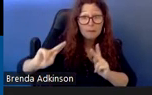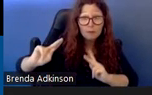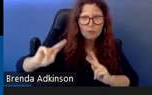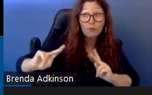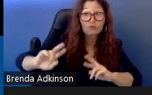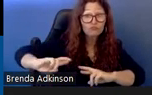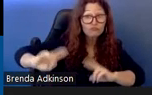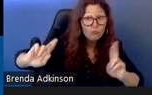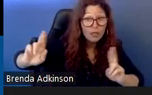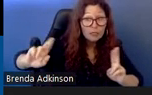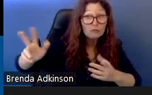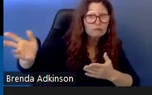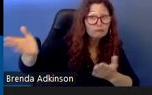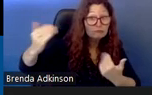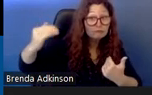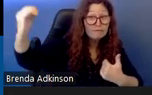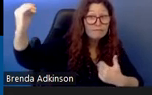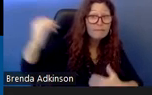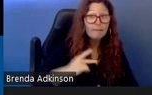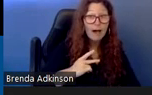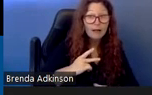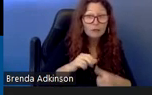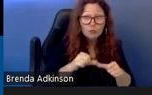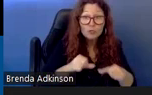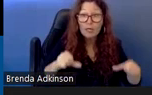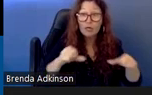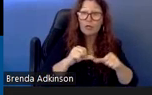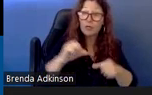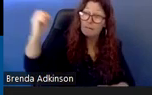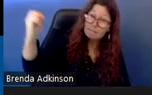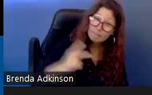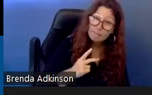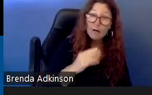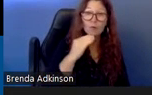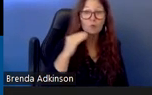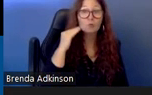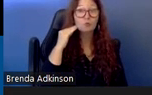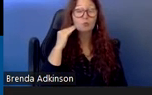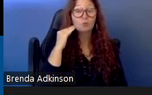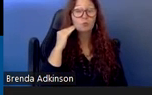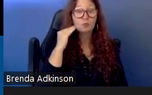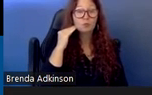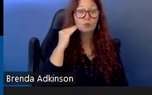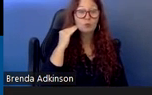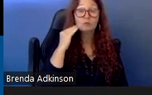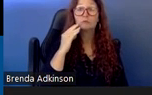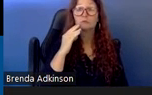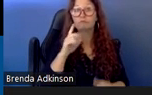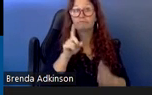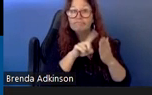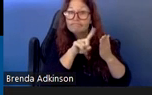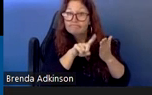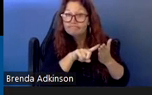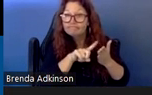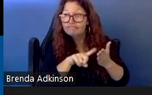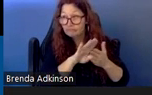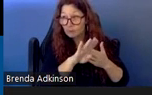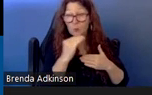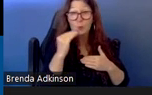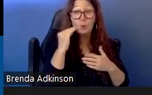to return to the disaster area to have an inspection to see if their home is safe